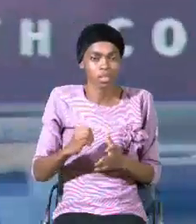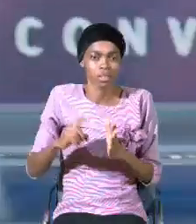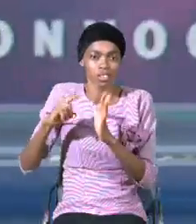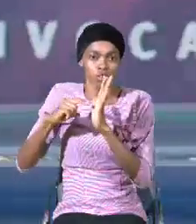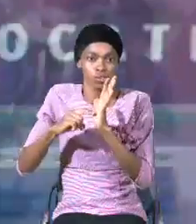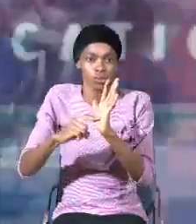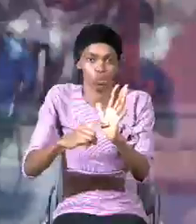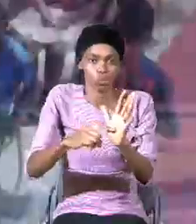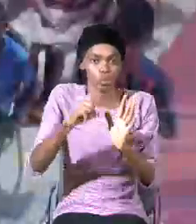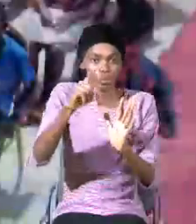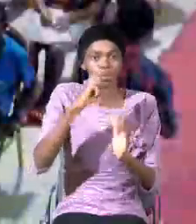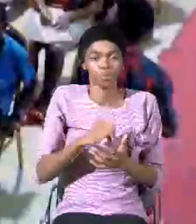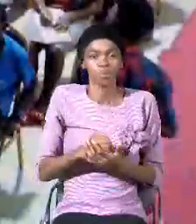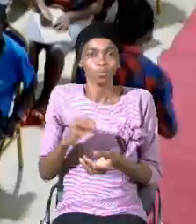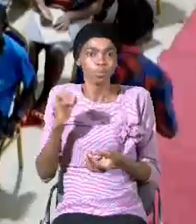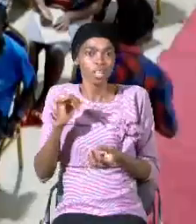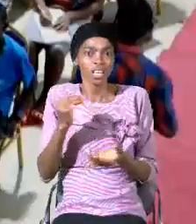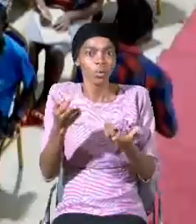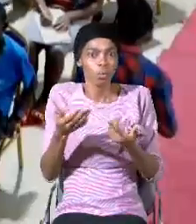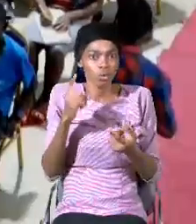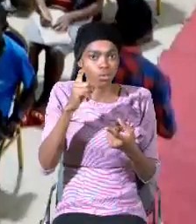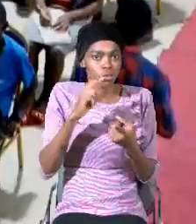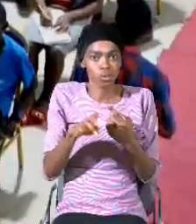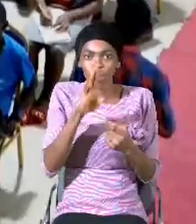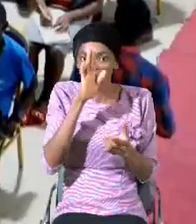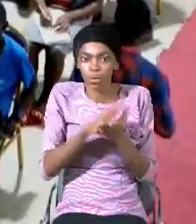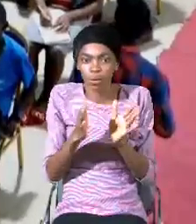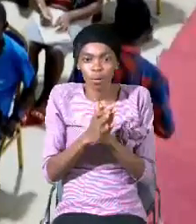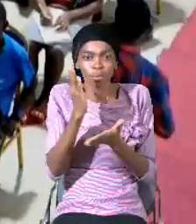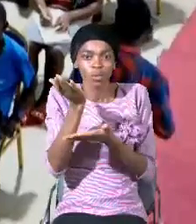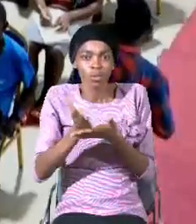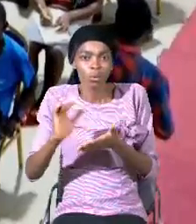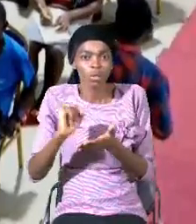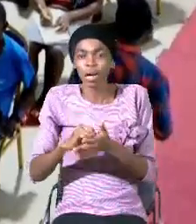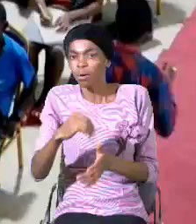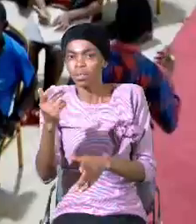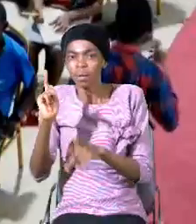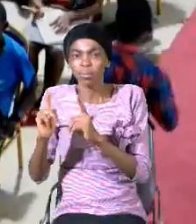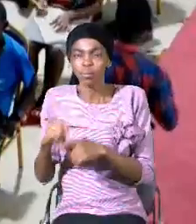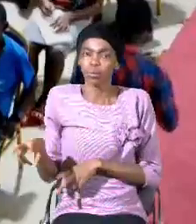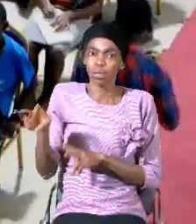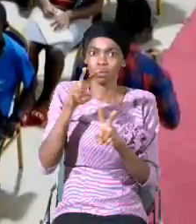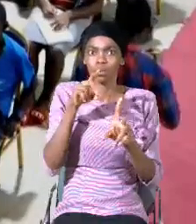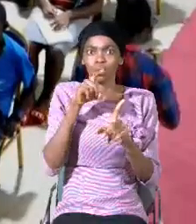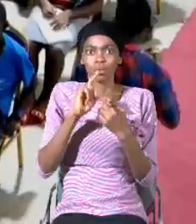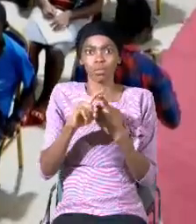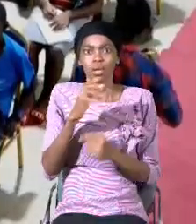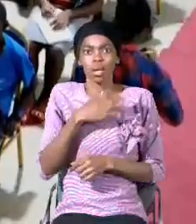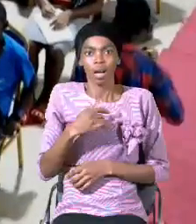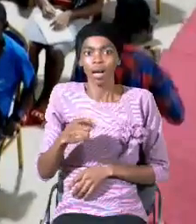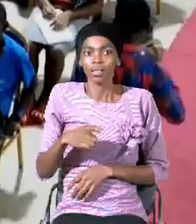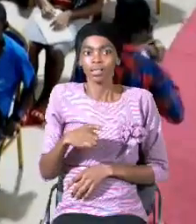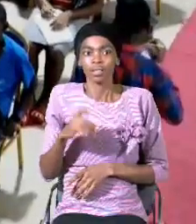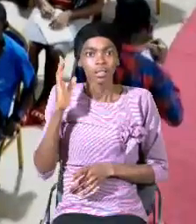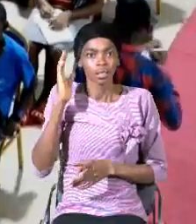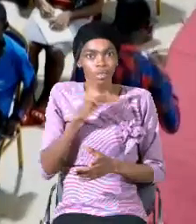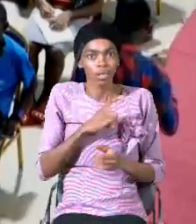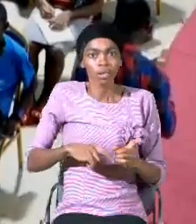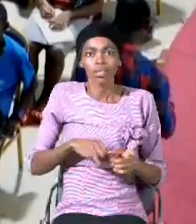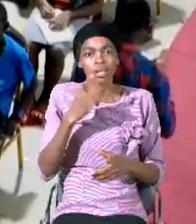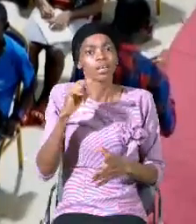be a trophy. He wants you to be somebody other people can look up to. And the Lord will say, that's a